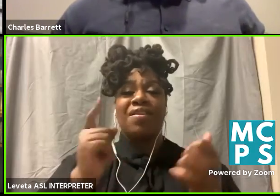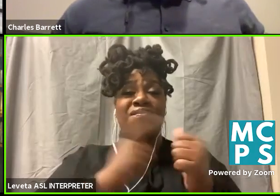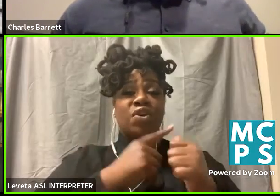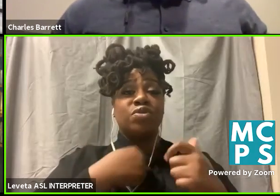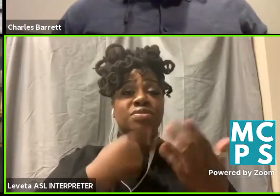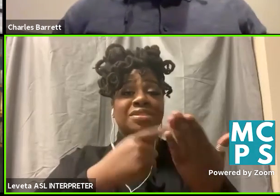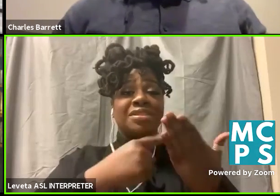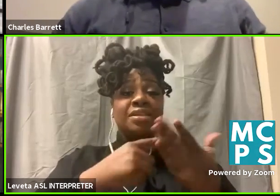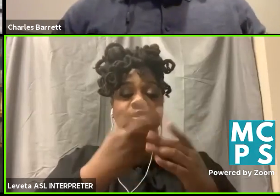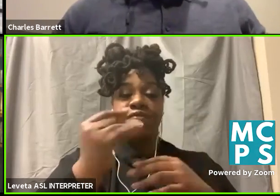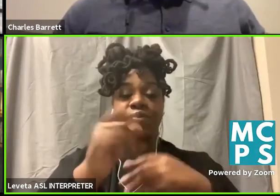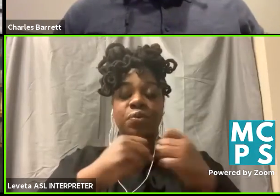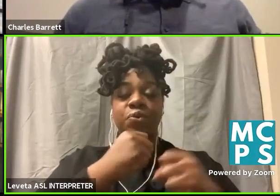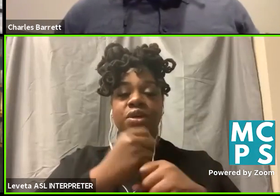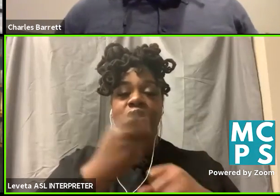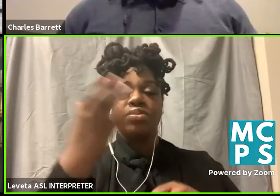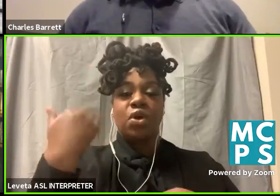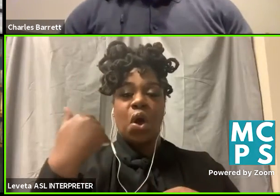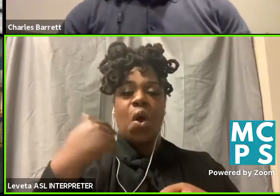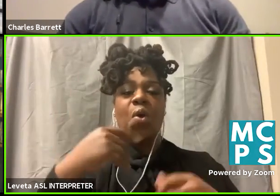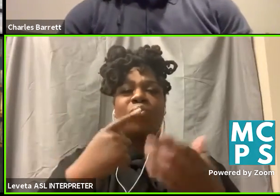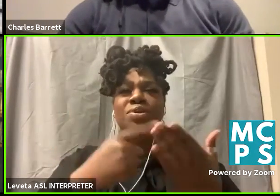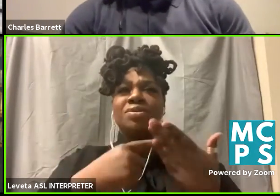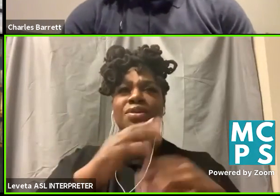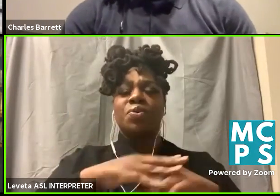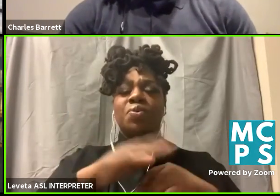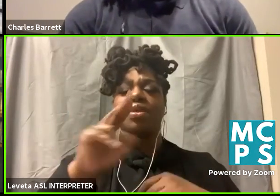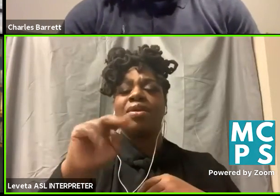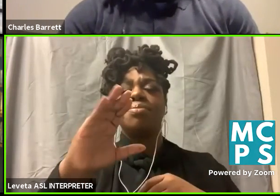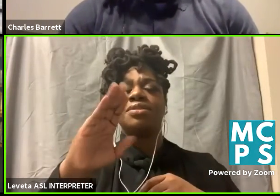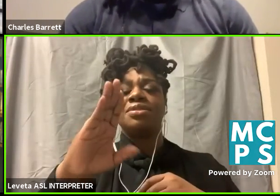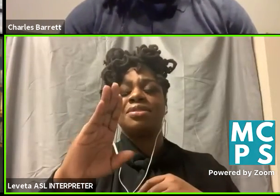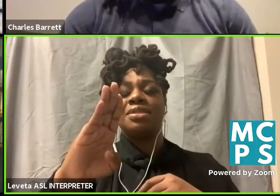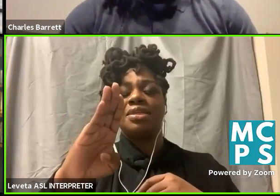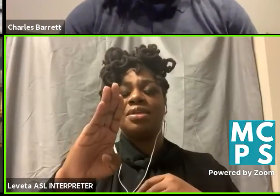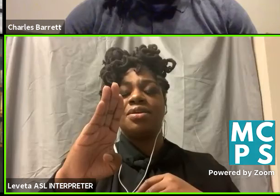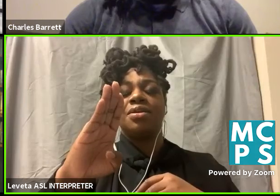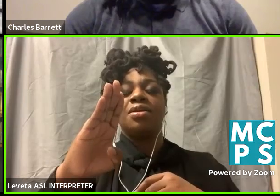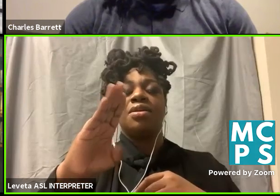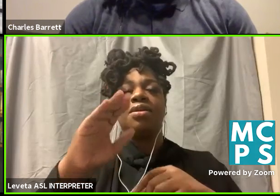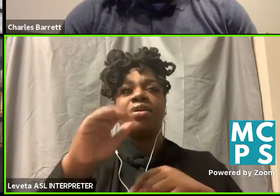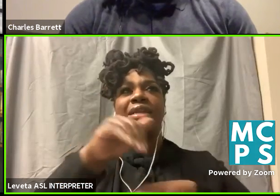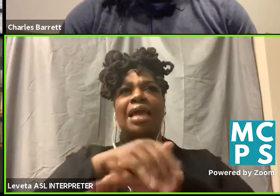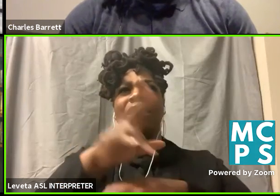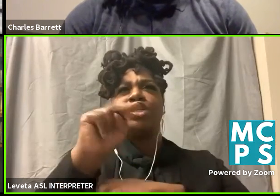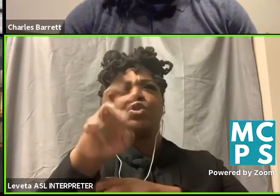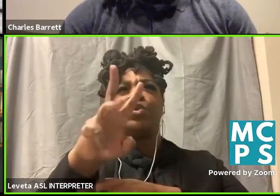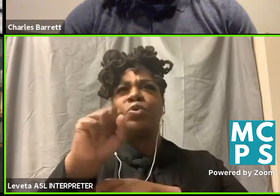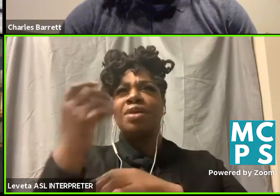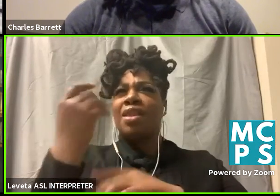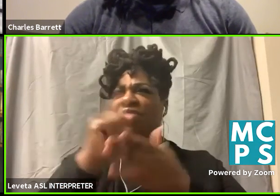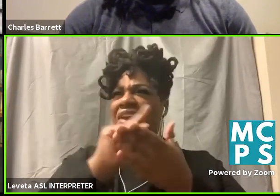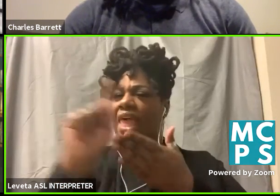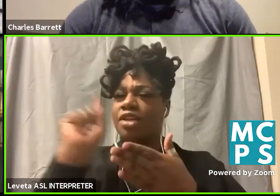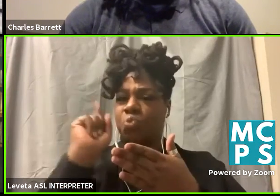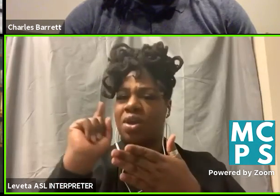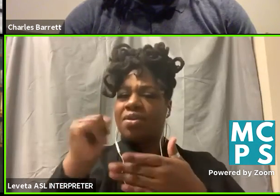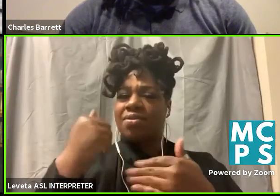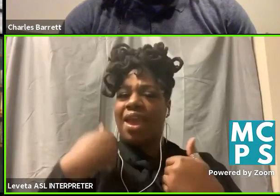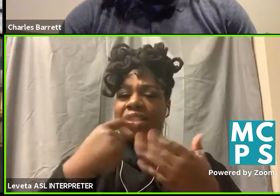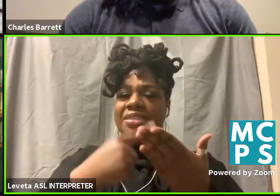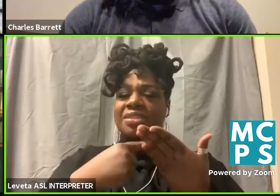recently talked about this on the NBC Nightly News last week. Another study that came out showing